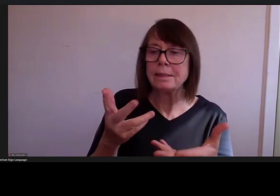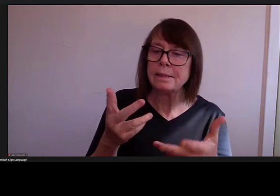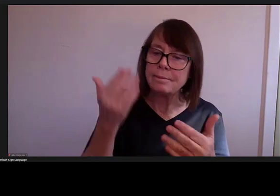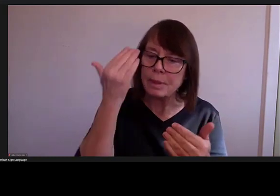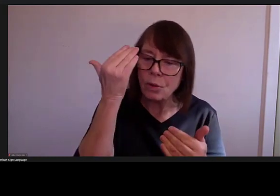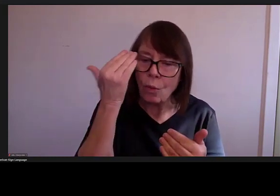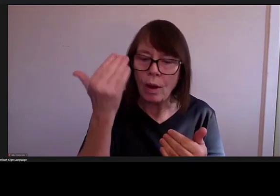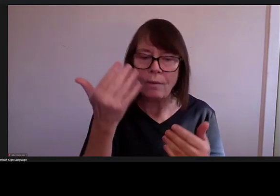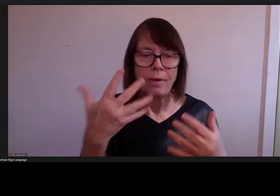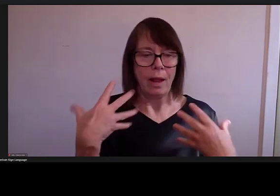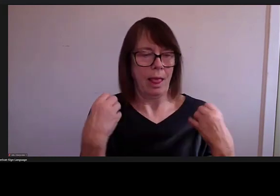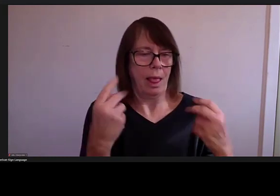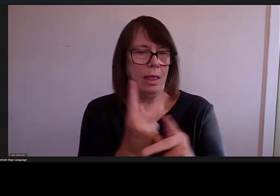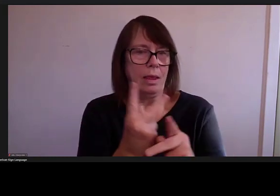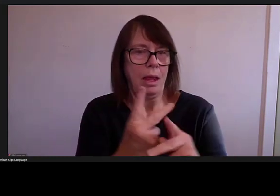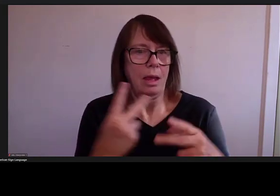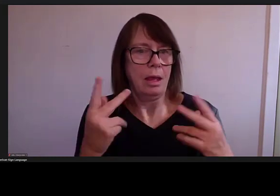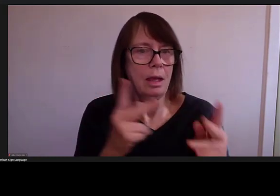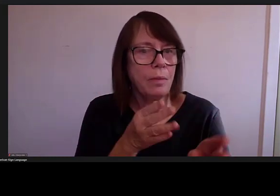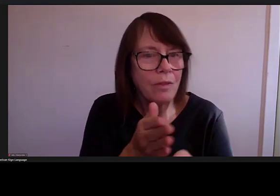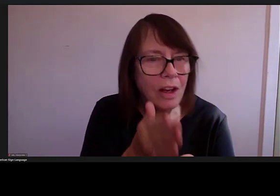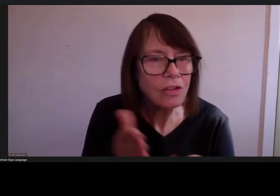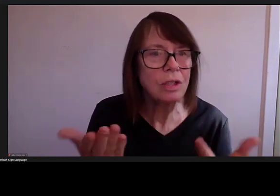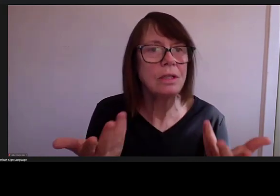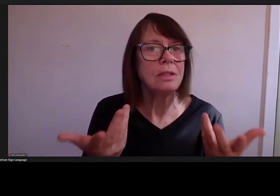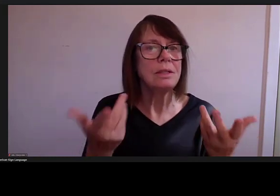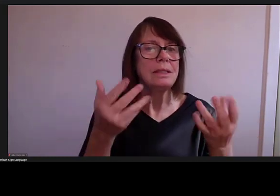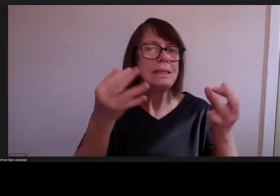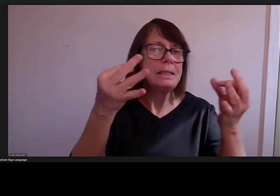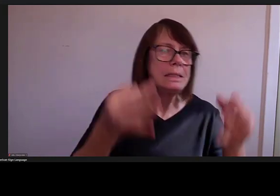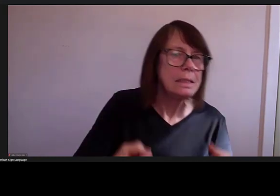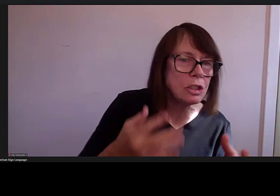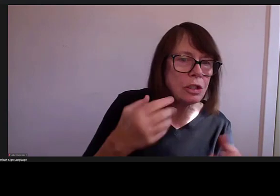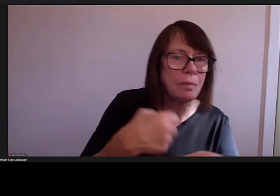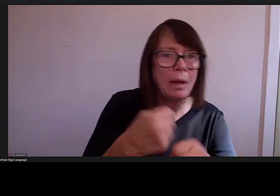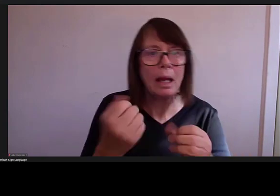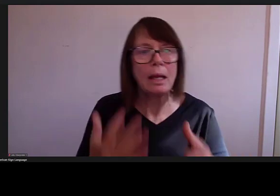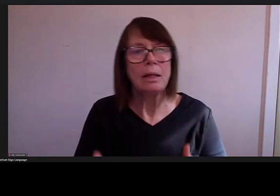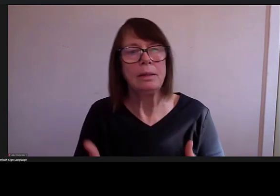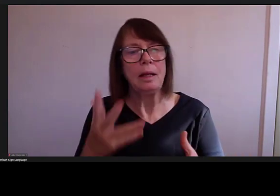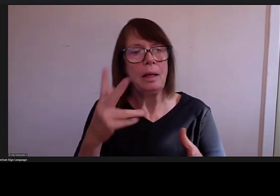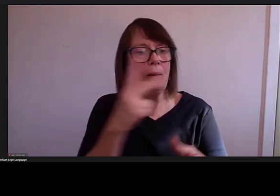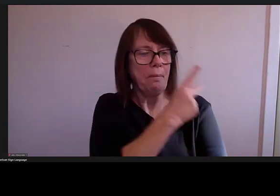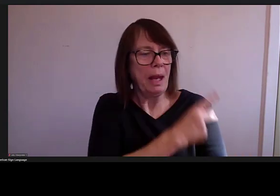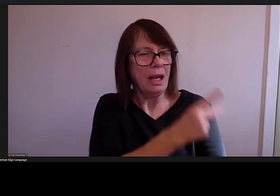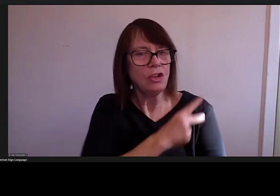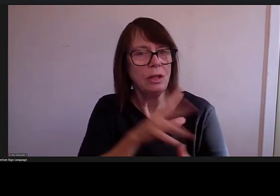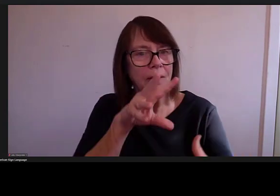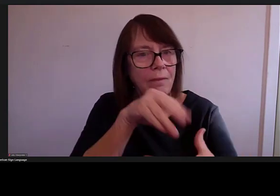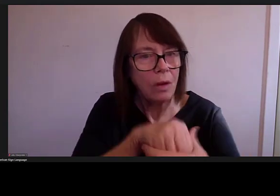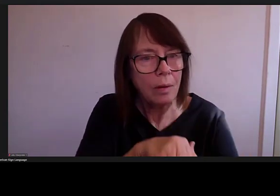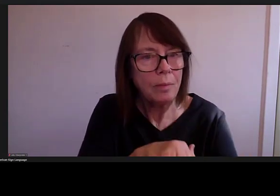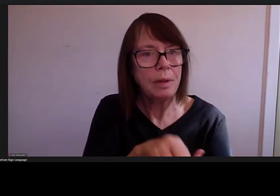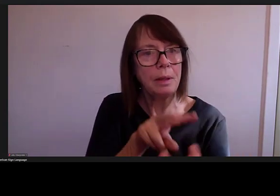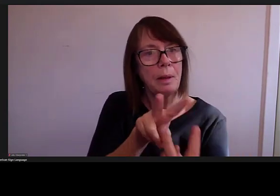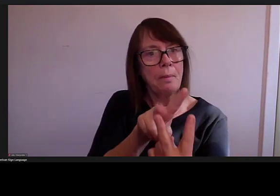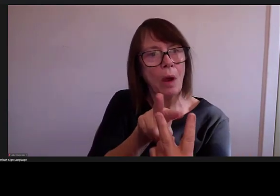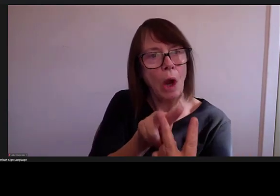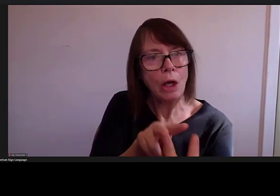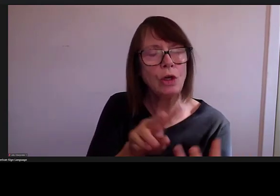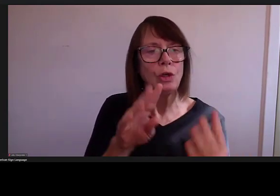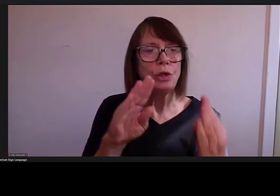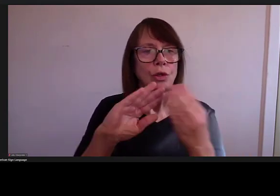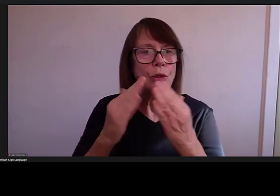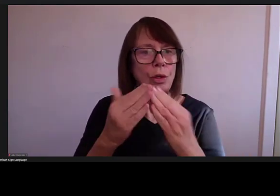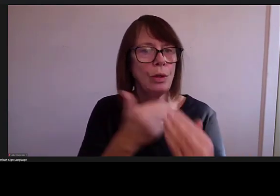professionals, decision makers, health researchers, patient engagement specialists, and public and patient partners, community members